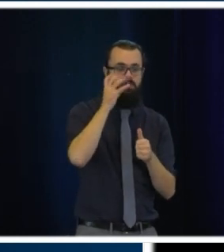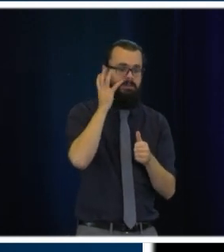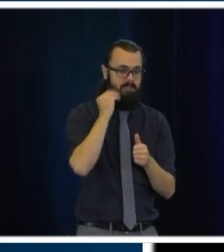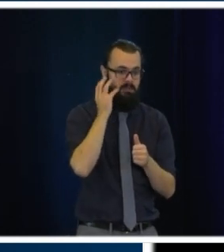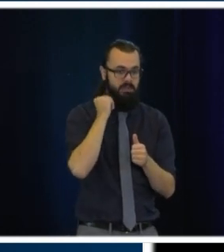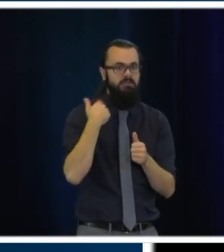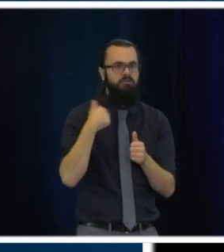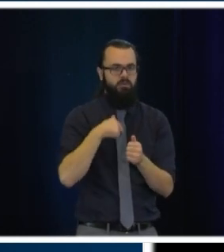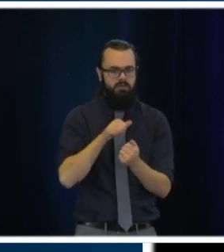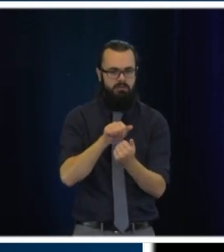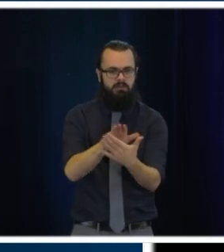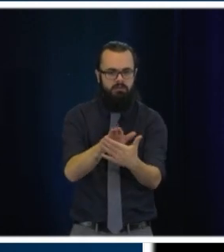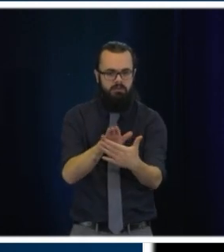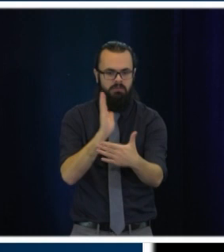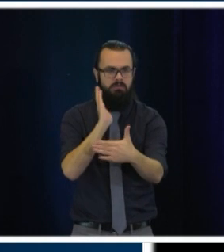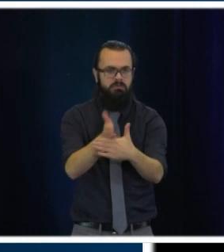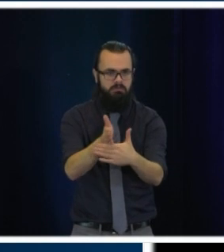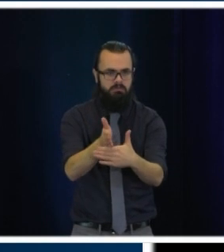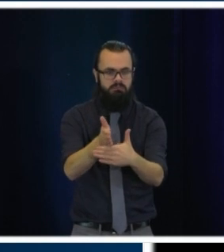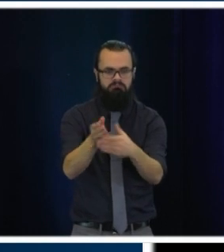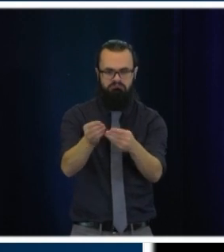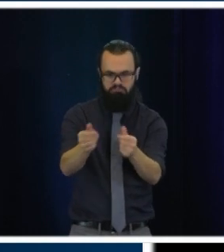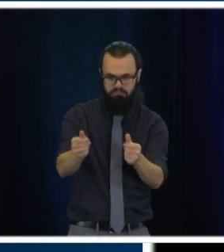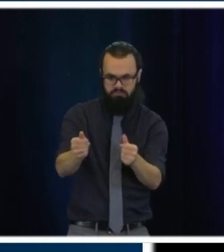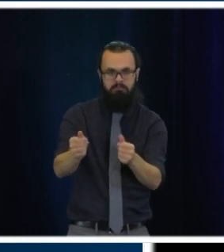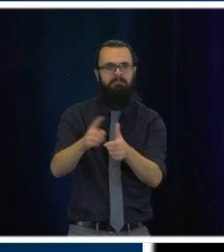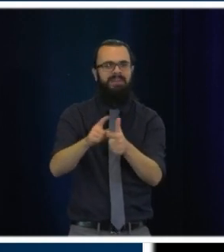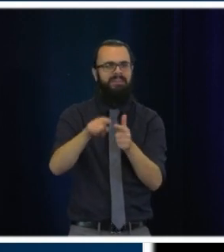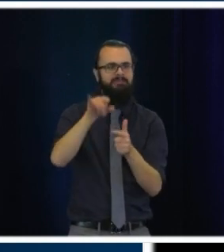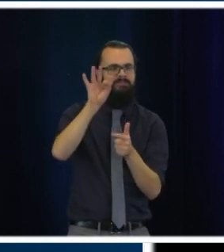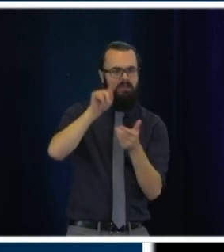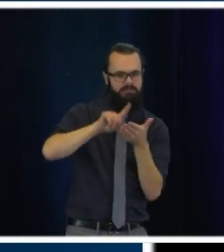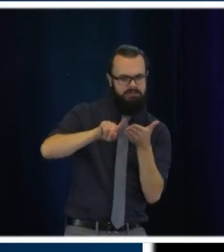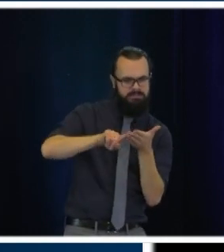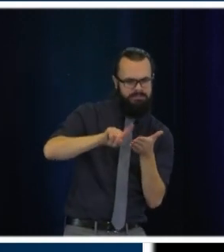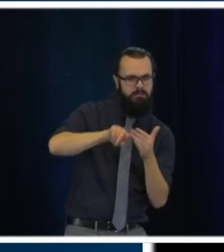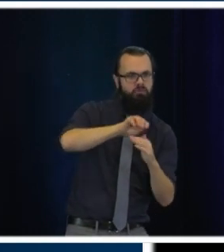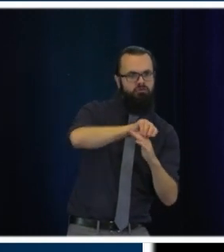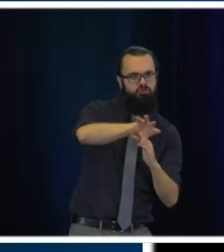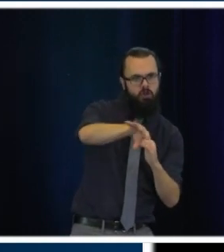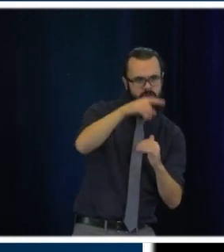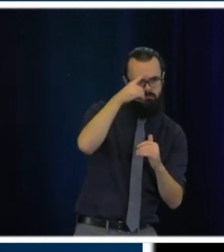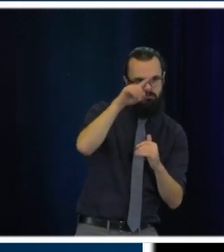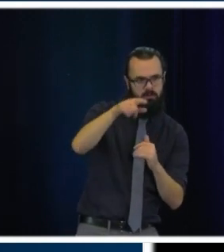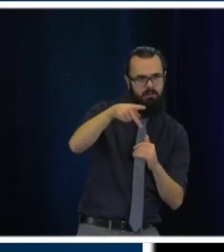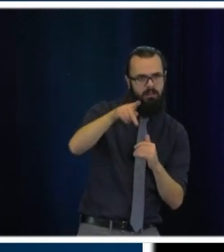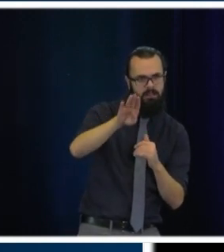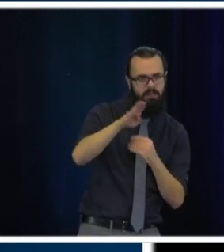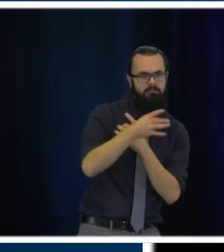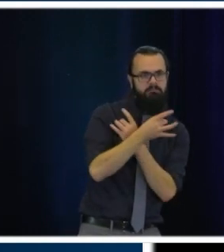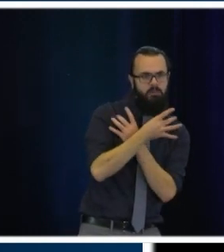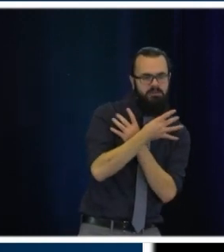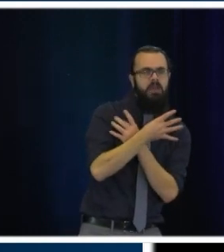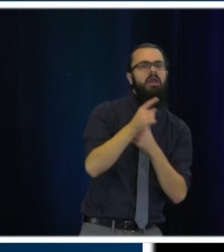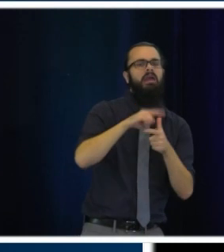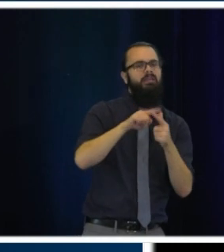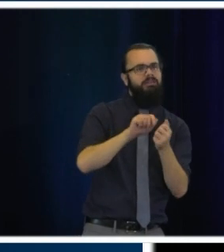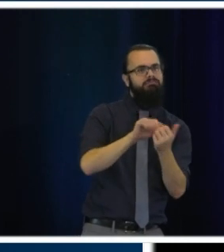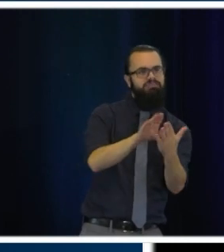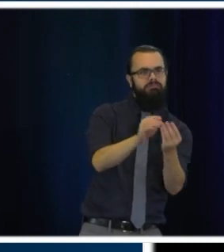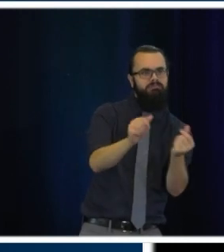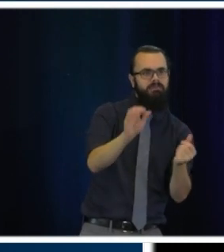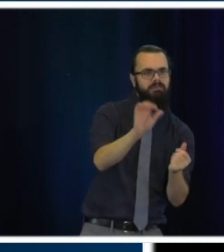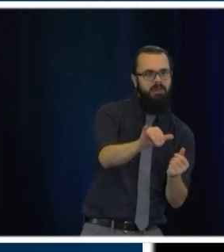a four-part system. Our goal, and it's a very ambitious goal, my team looked at me like I was crazy, is to have